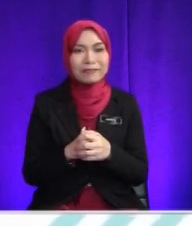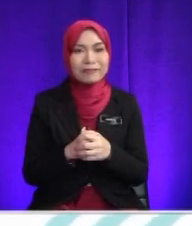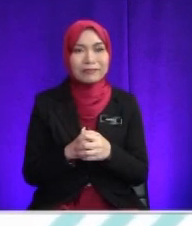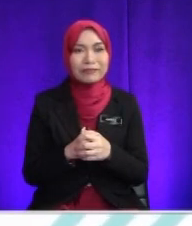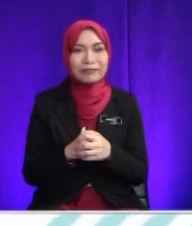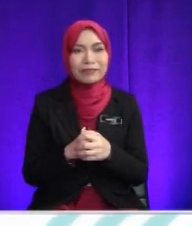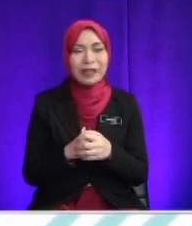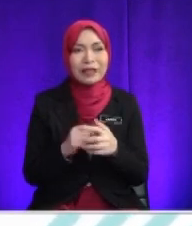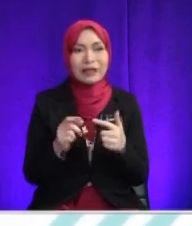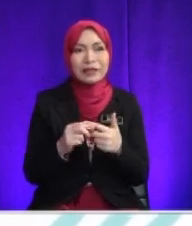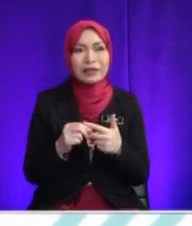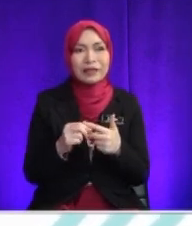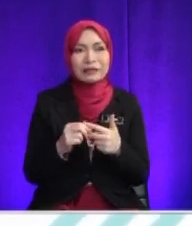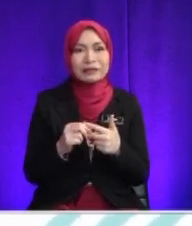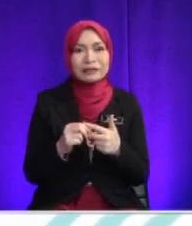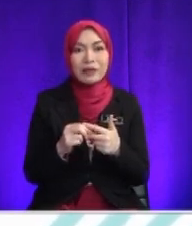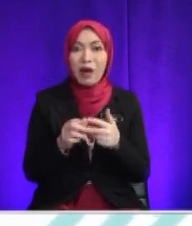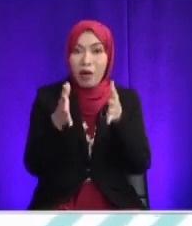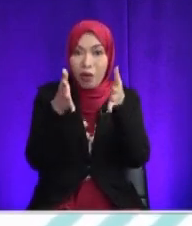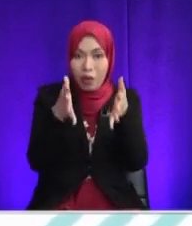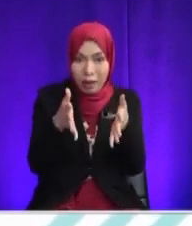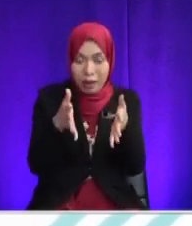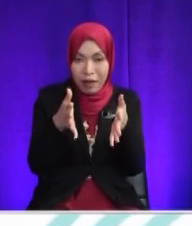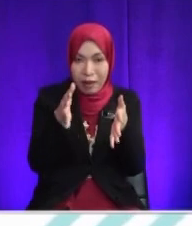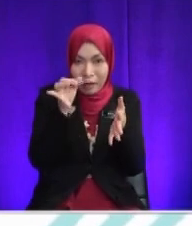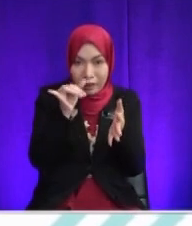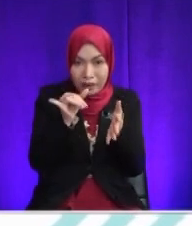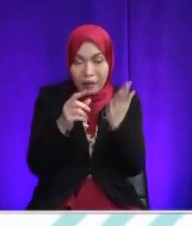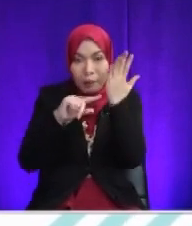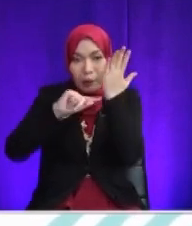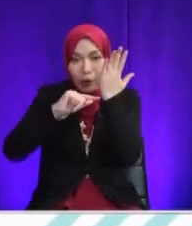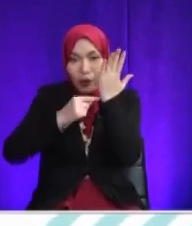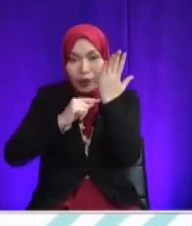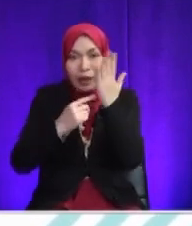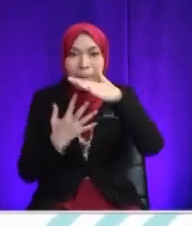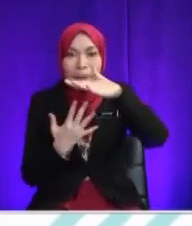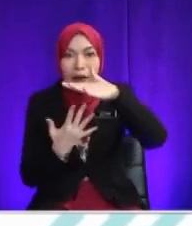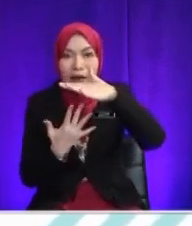on purpose and illegally. So do you think this is the correct definition?